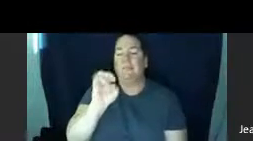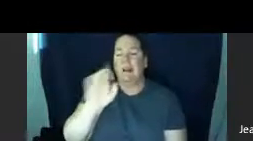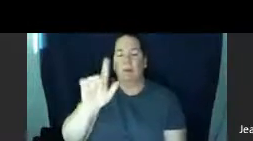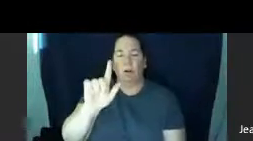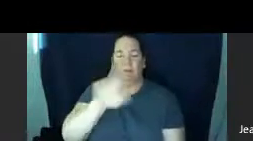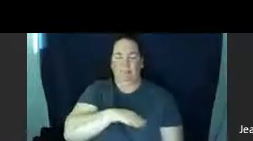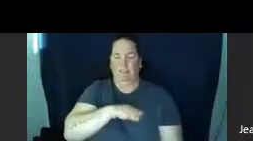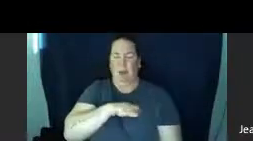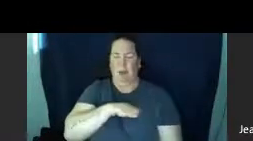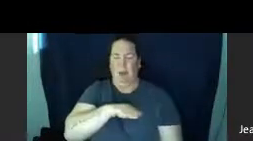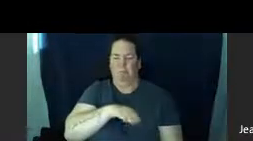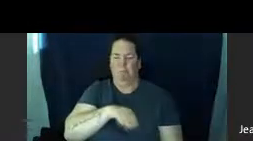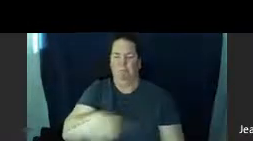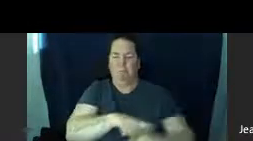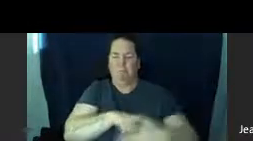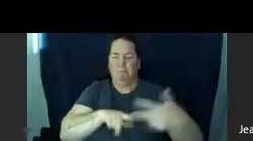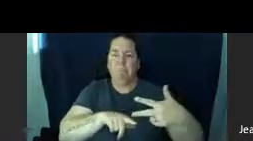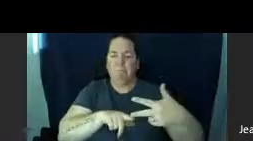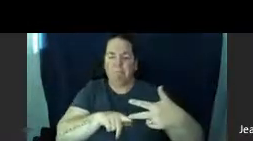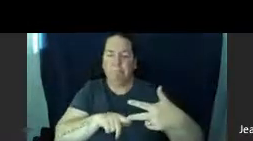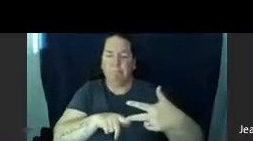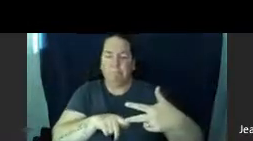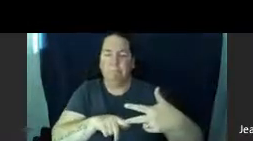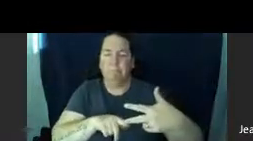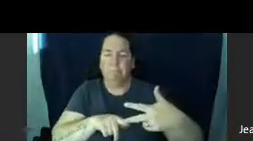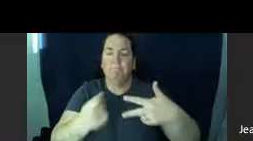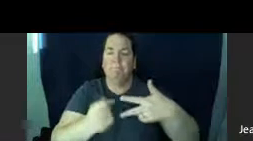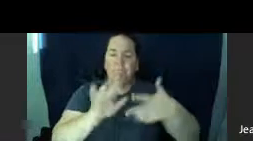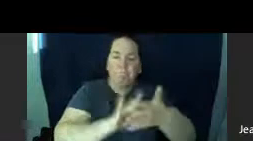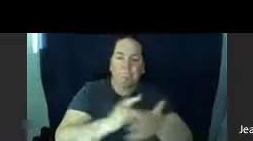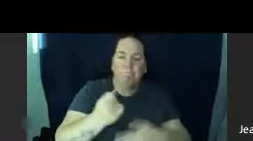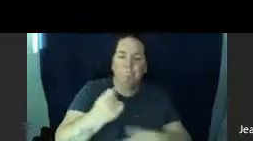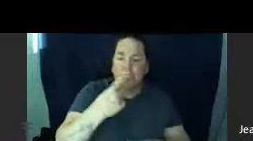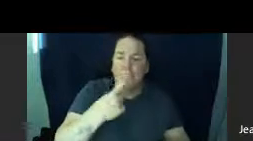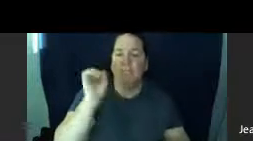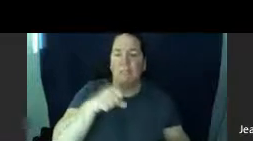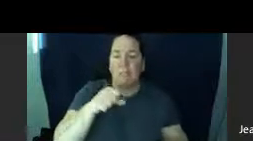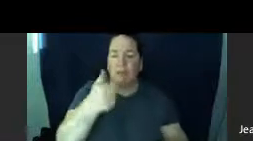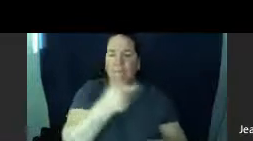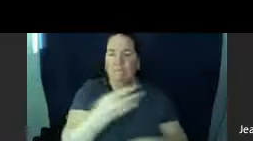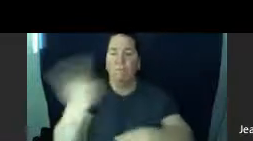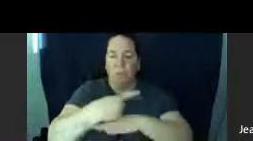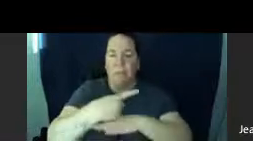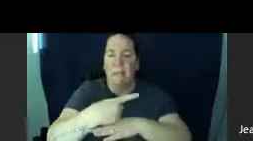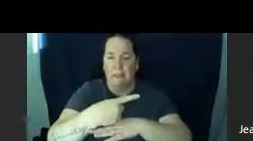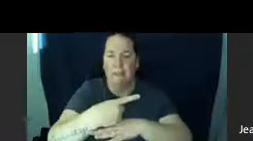pill that is taken by mouth, sometimes over several days.